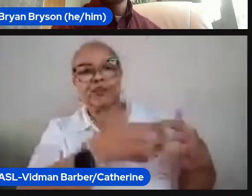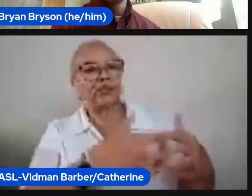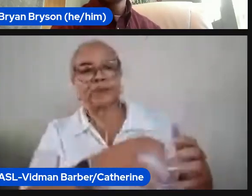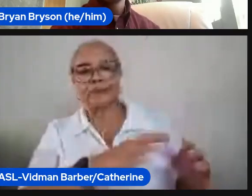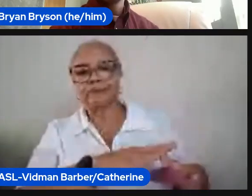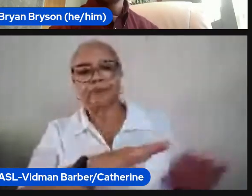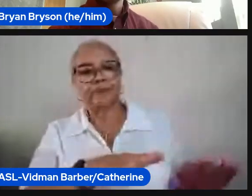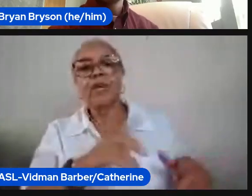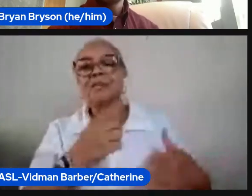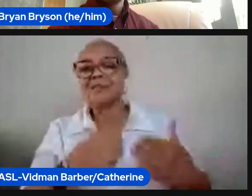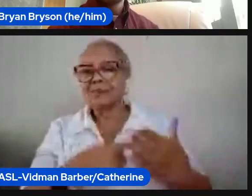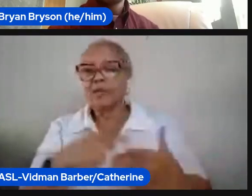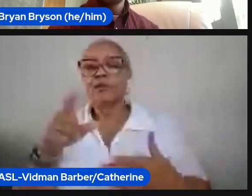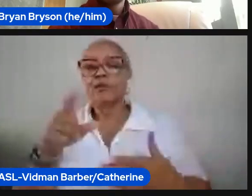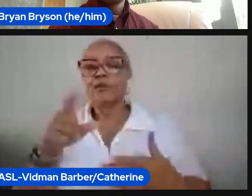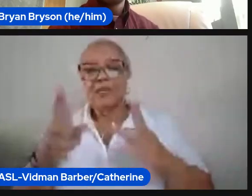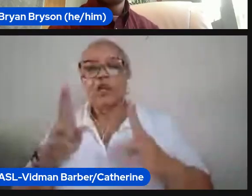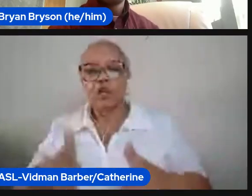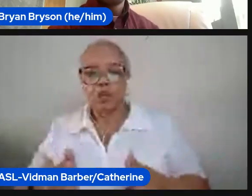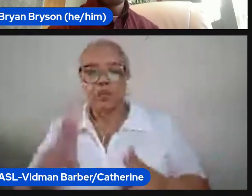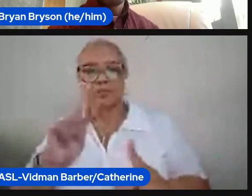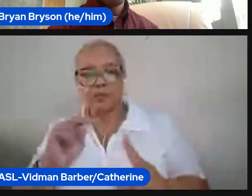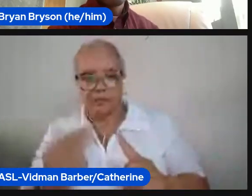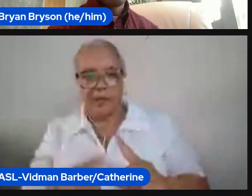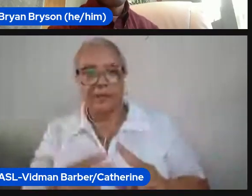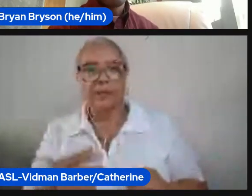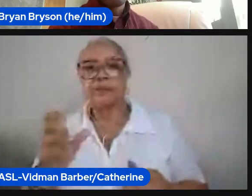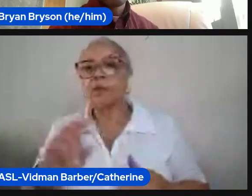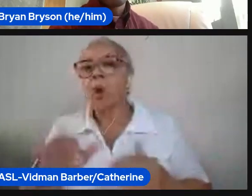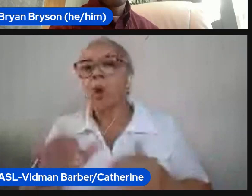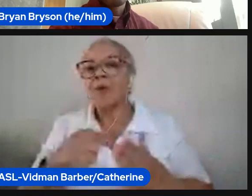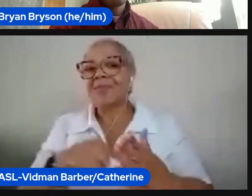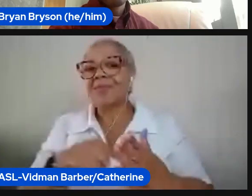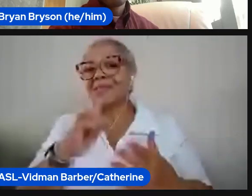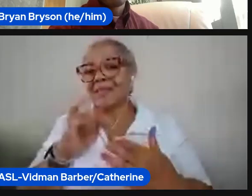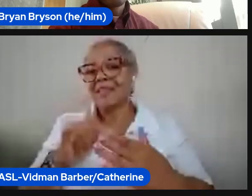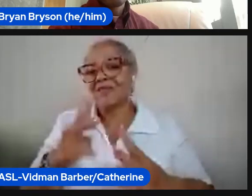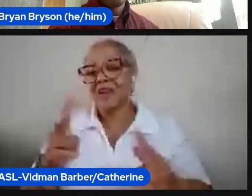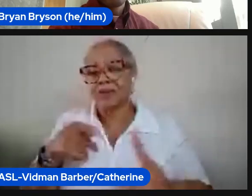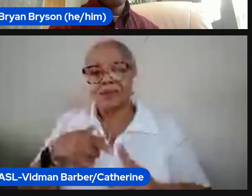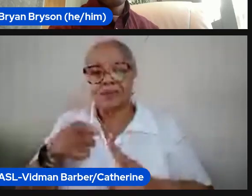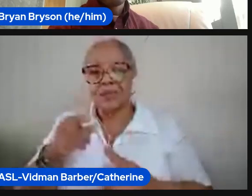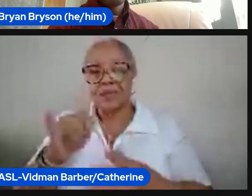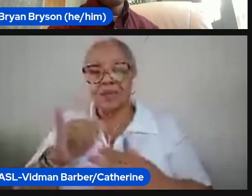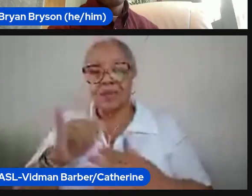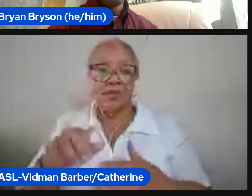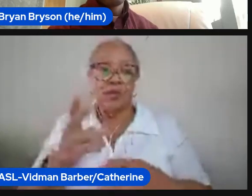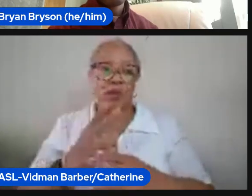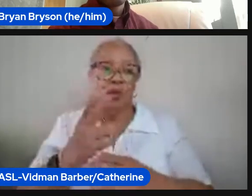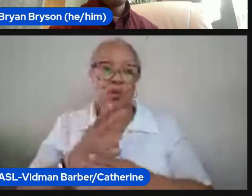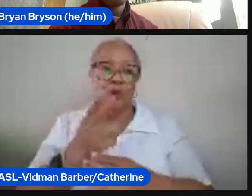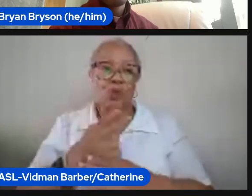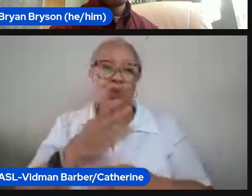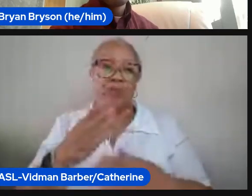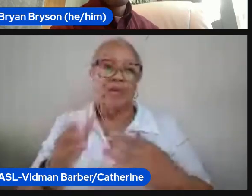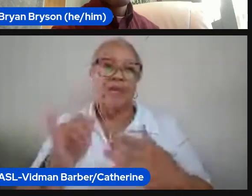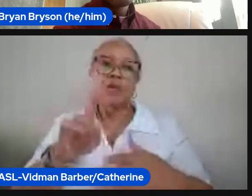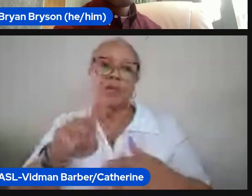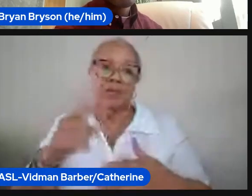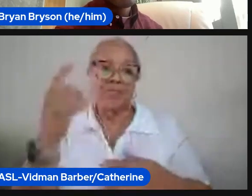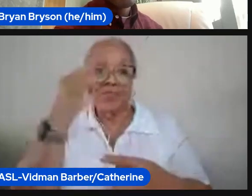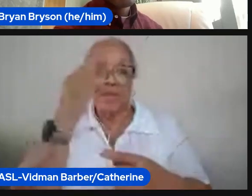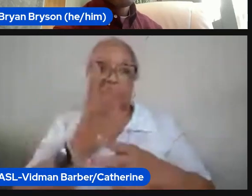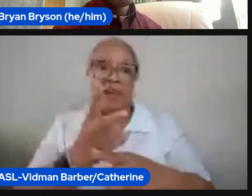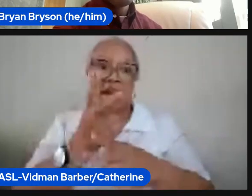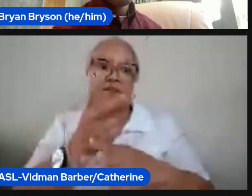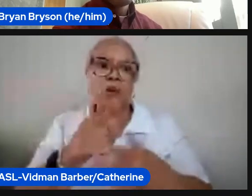Sometimes you need a human. So it's all this to say it's very particular on the use case, and we really need to think carefully of what are the use